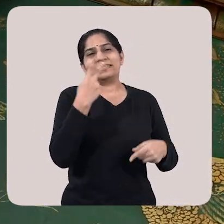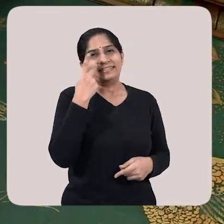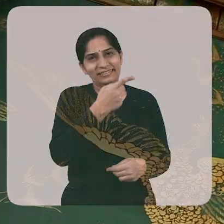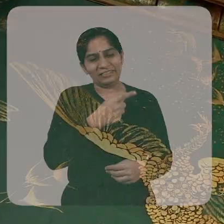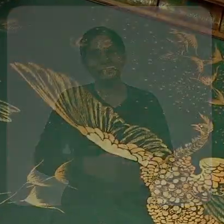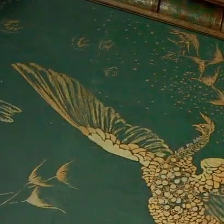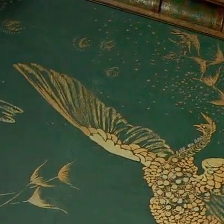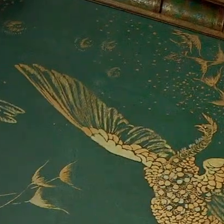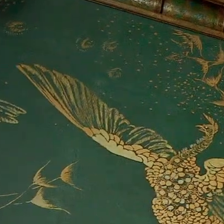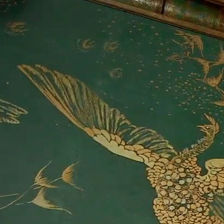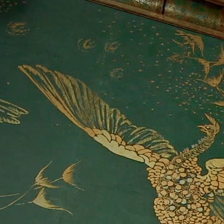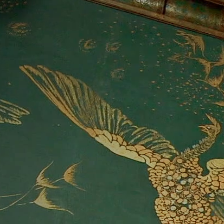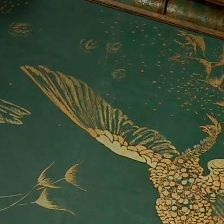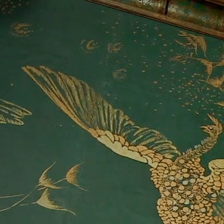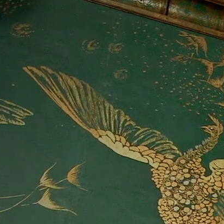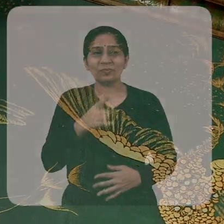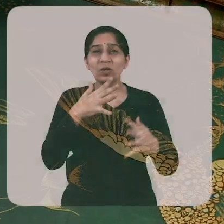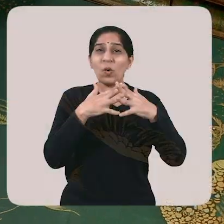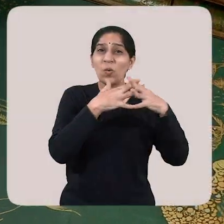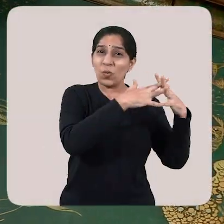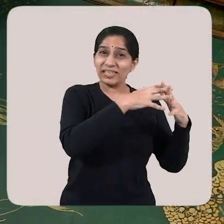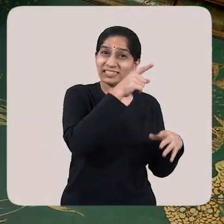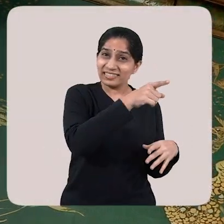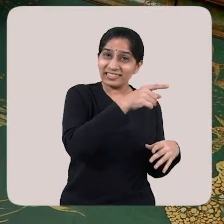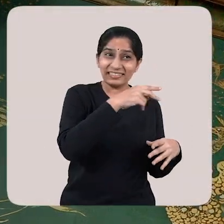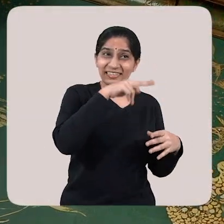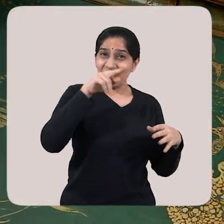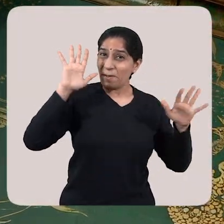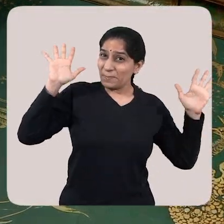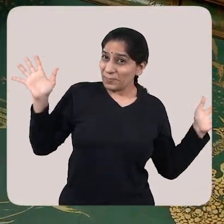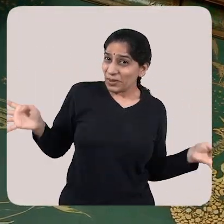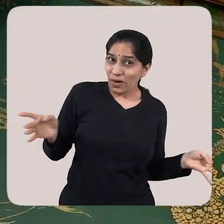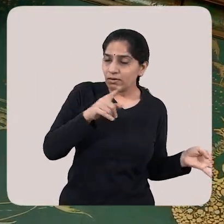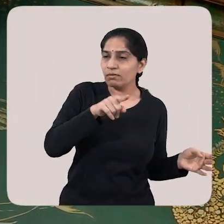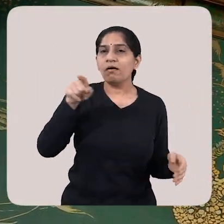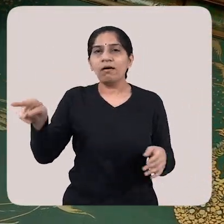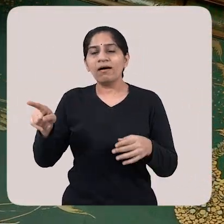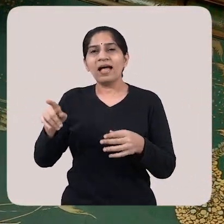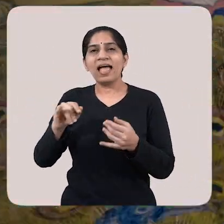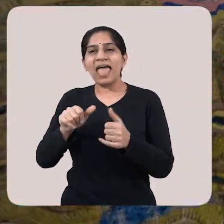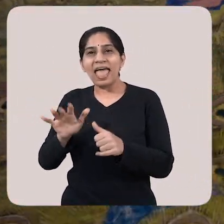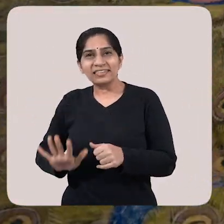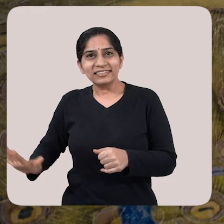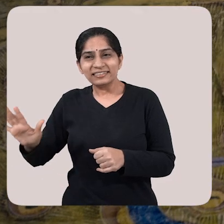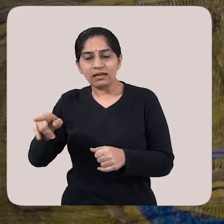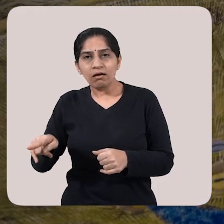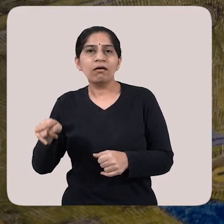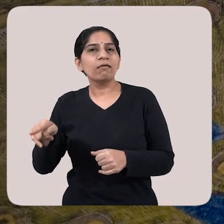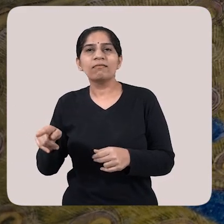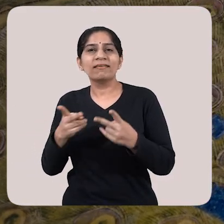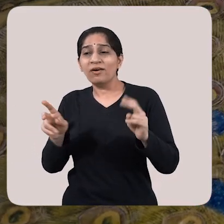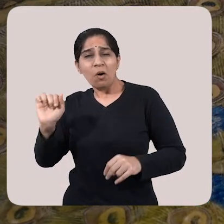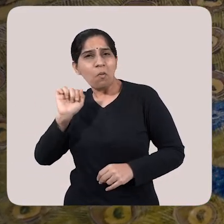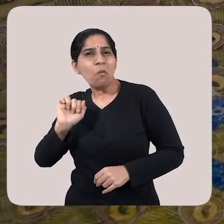beauty. In contrast to the exotic perception of peacocks in the West, peacocks are indigenous